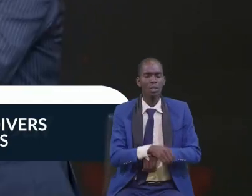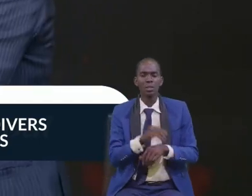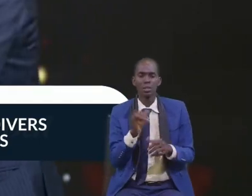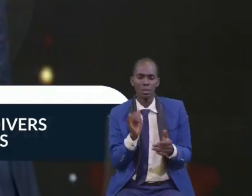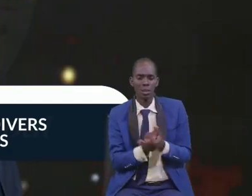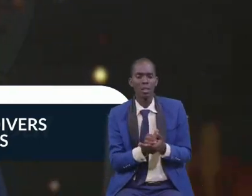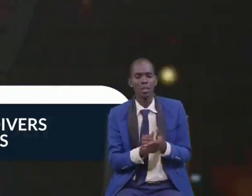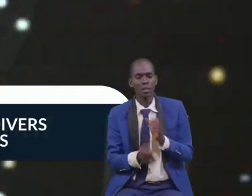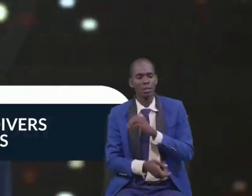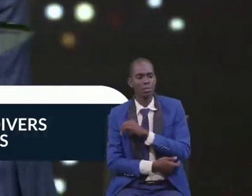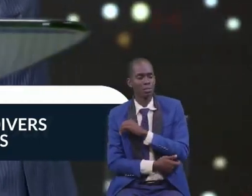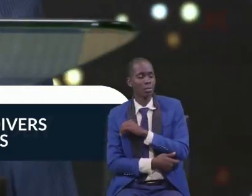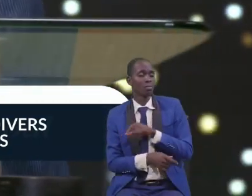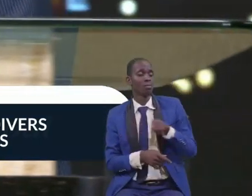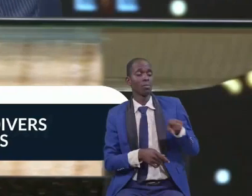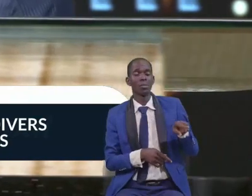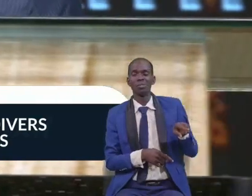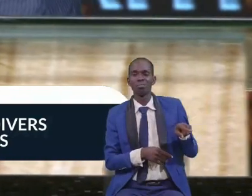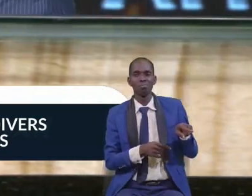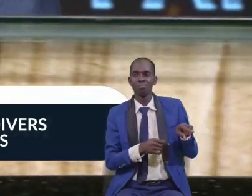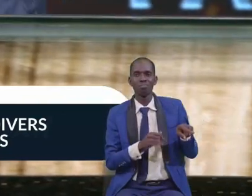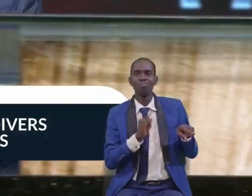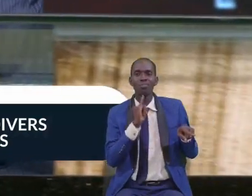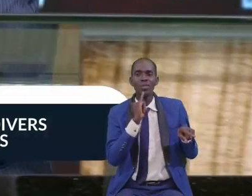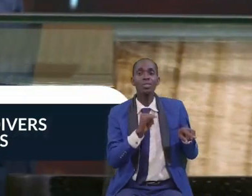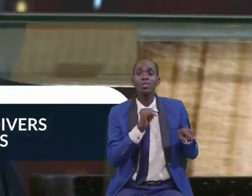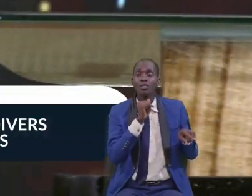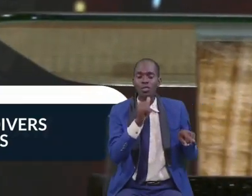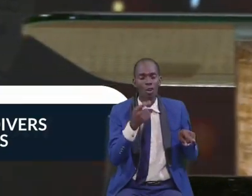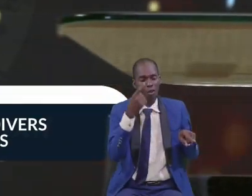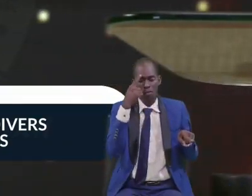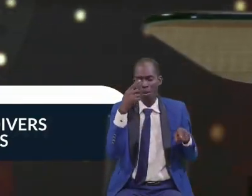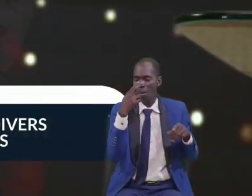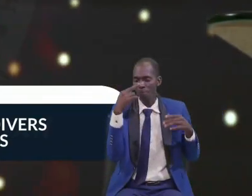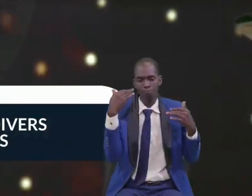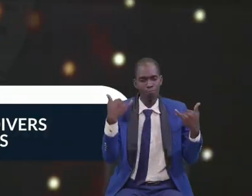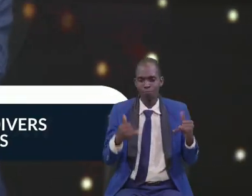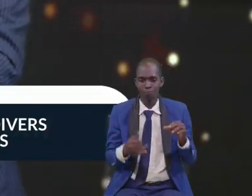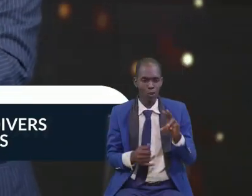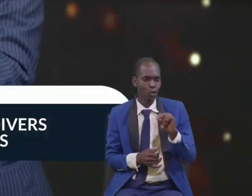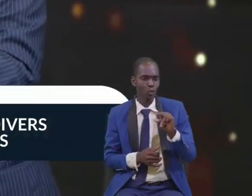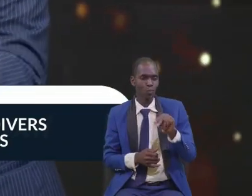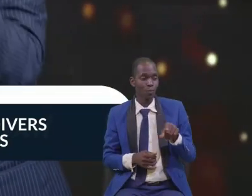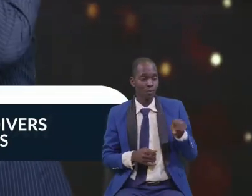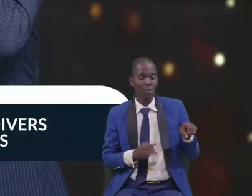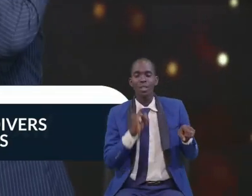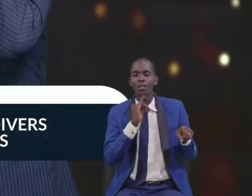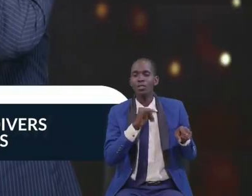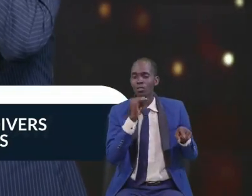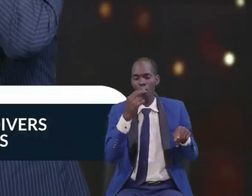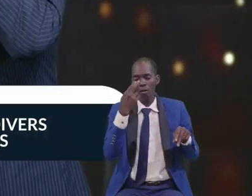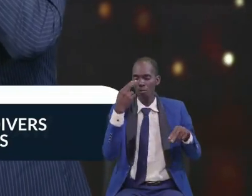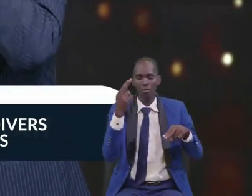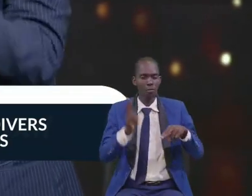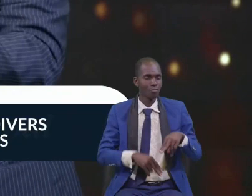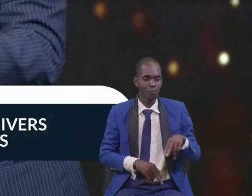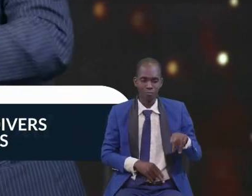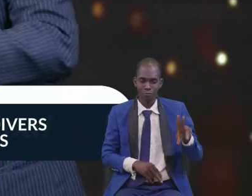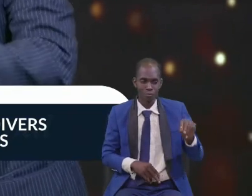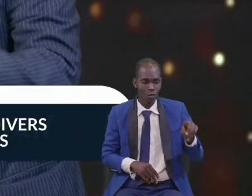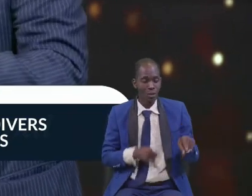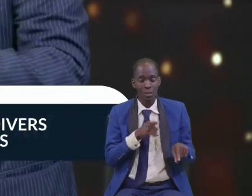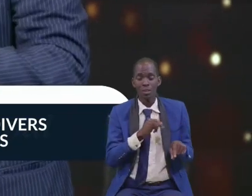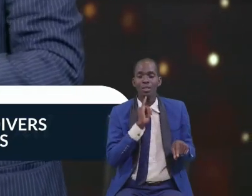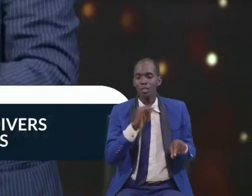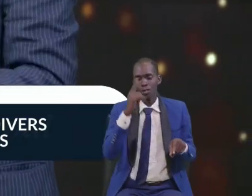pigeonhole and say, this one is not for fun, this one is not entertainment, this one is not, you